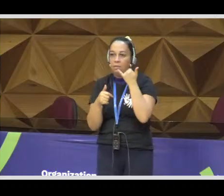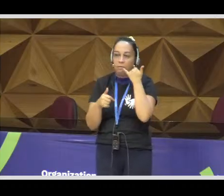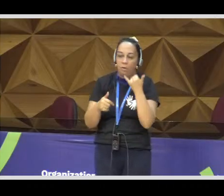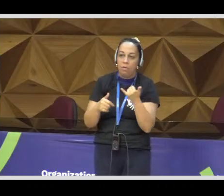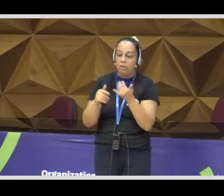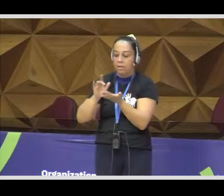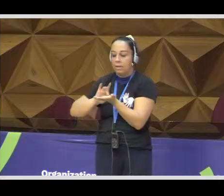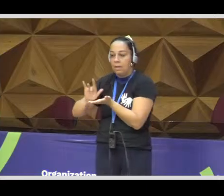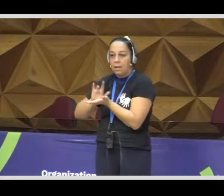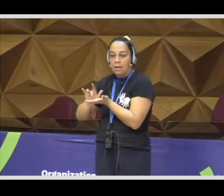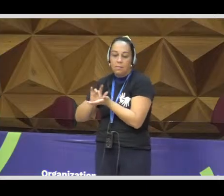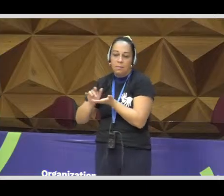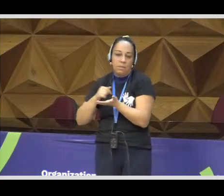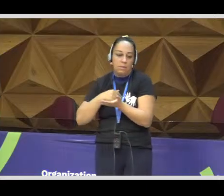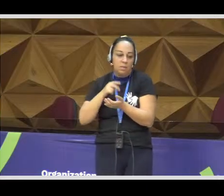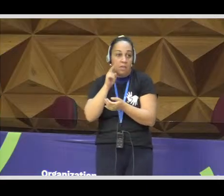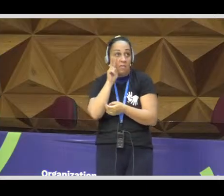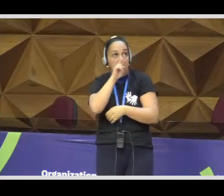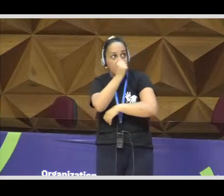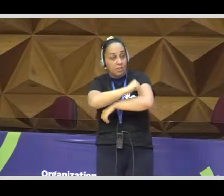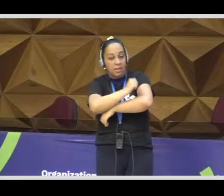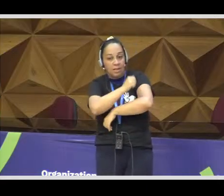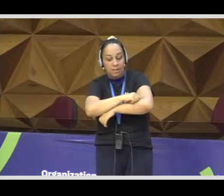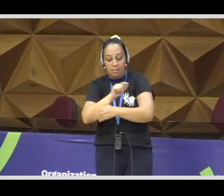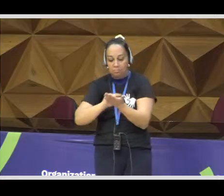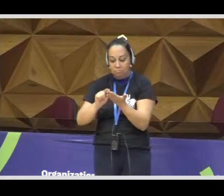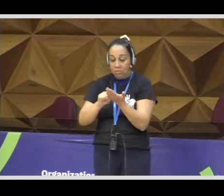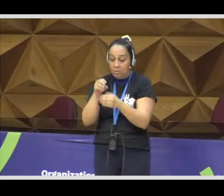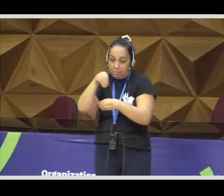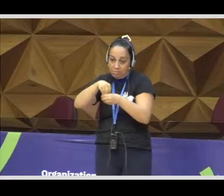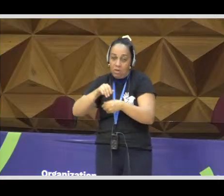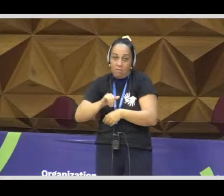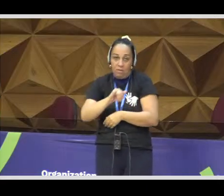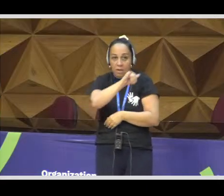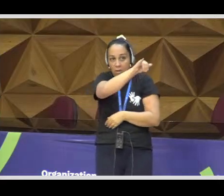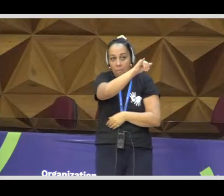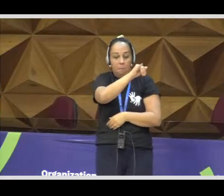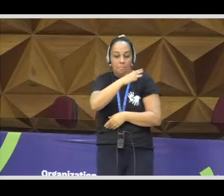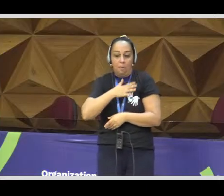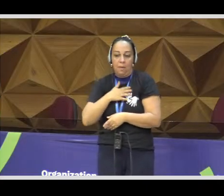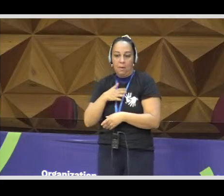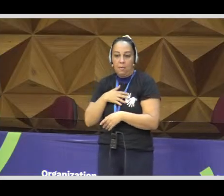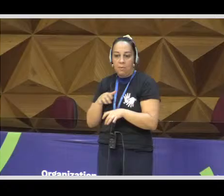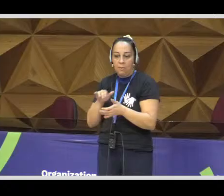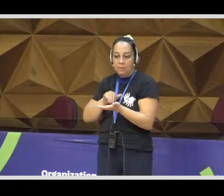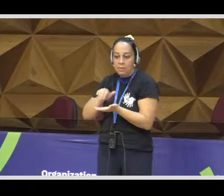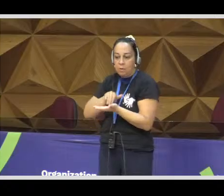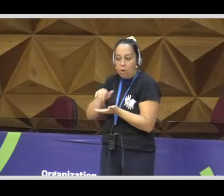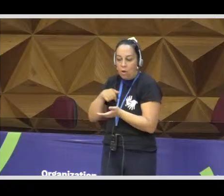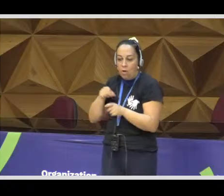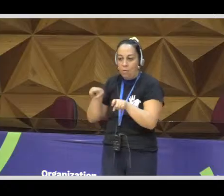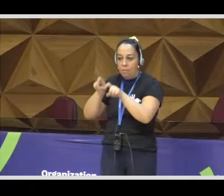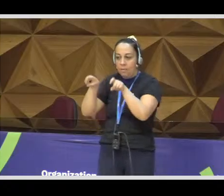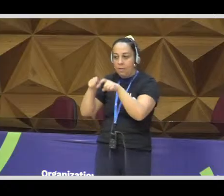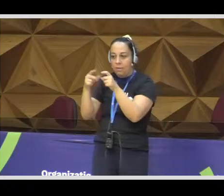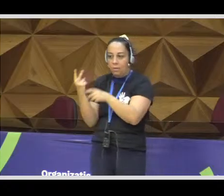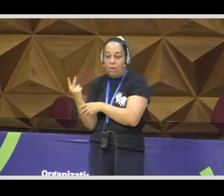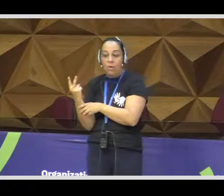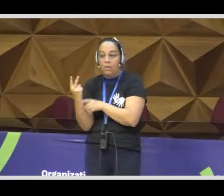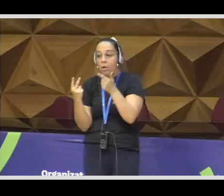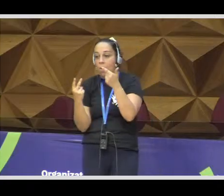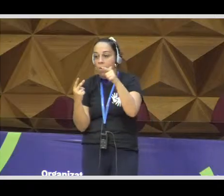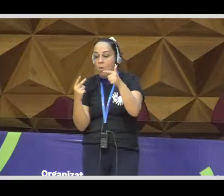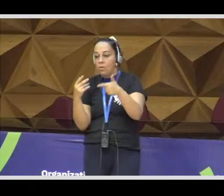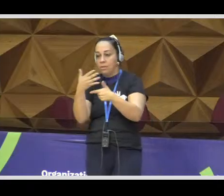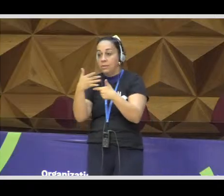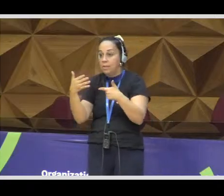it's nothing like being in the office where I've got two big monitors or at the movie theater. So the thing we're looking